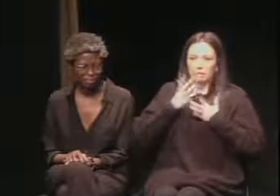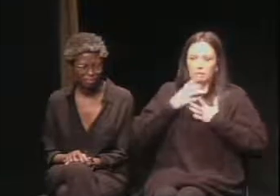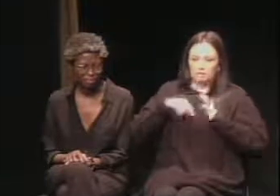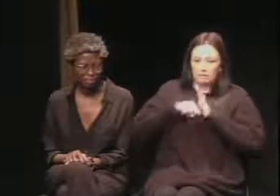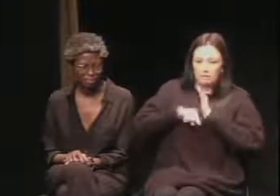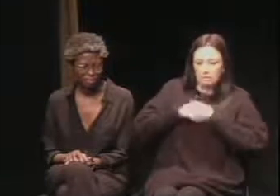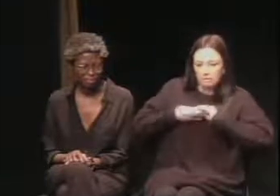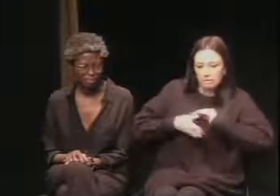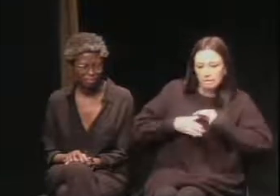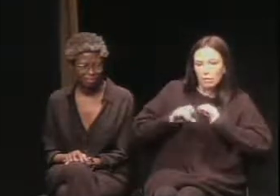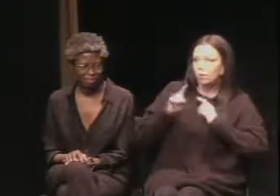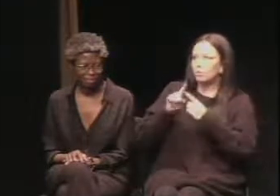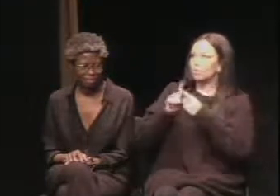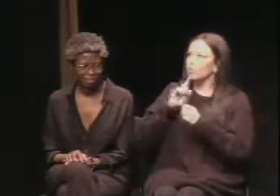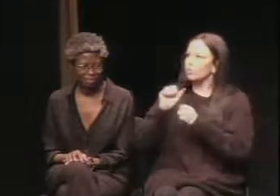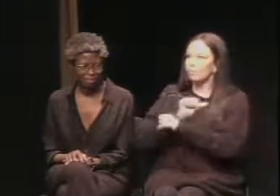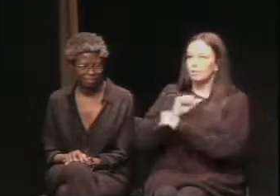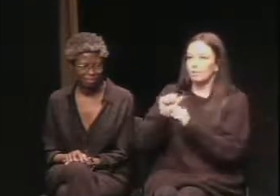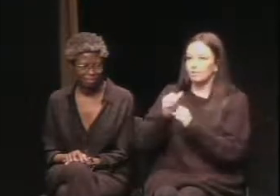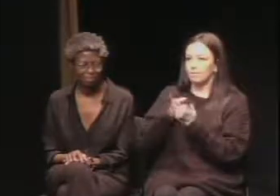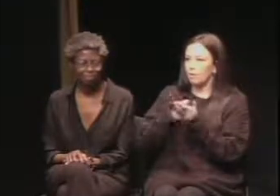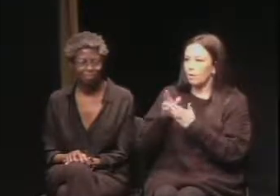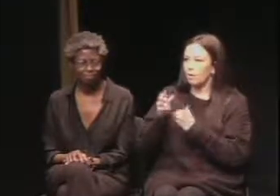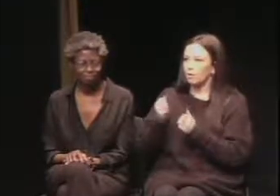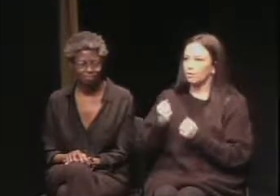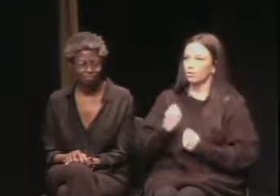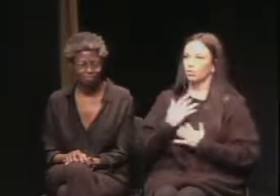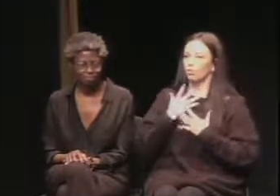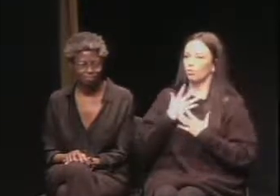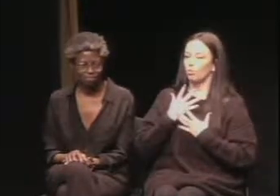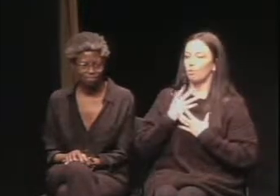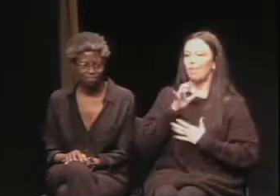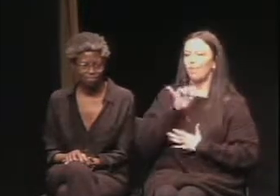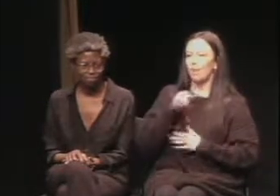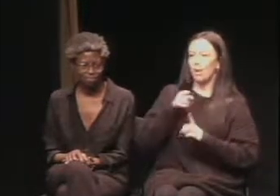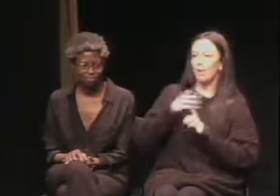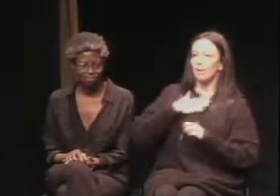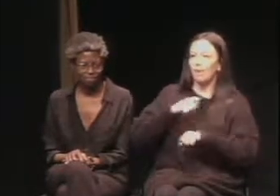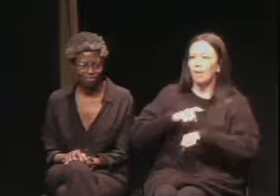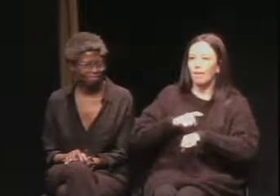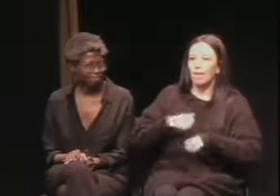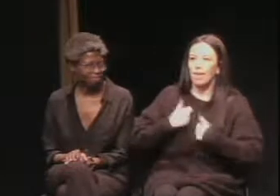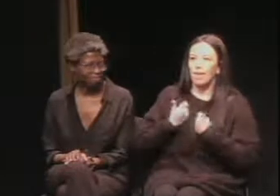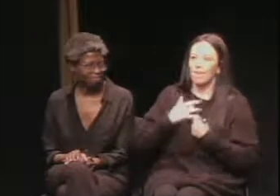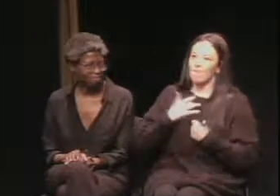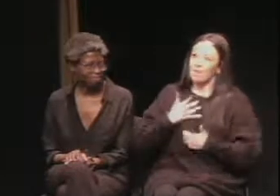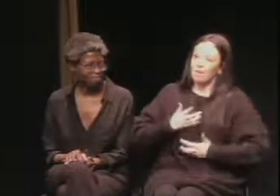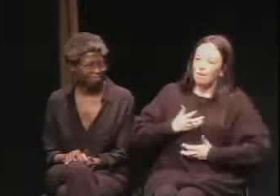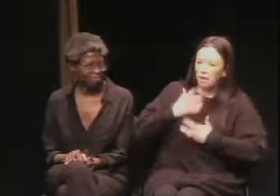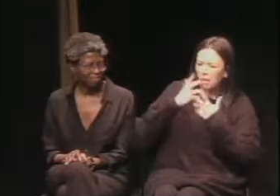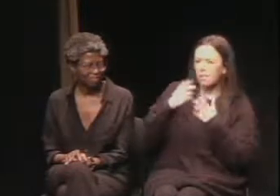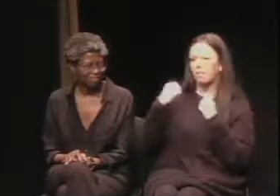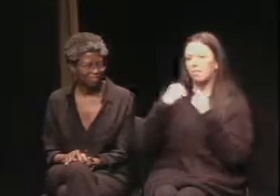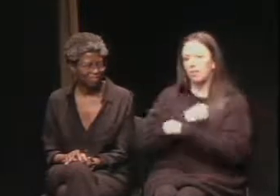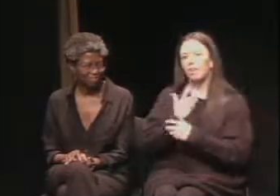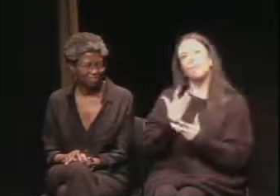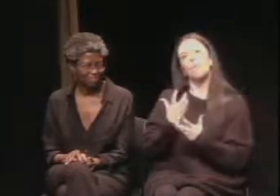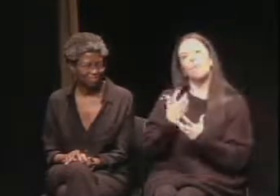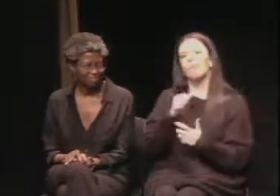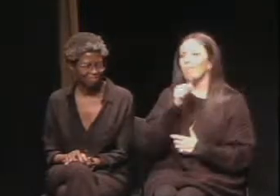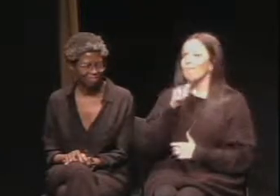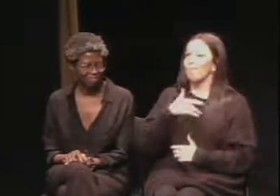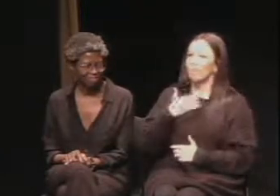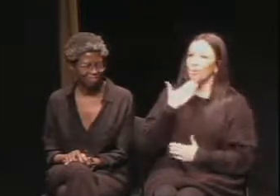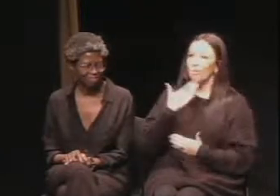At that point where I was very angry and wanting to fight all the time and mm-hmm. not feeling